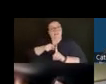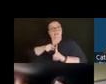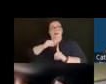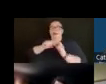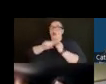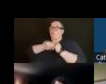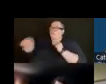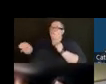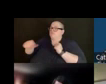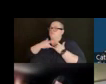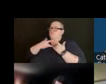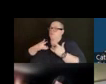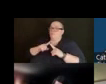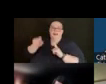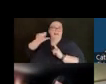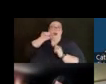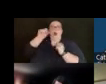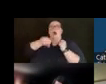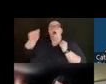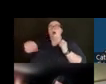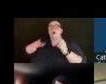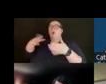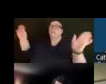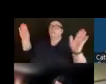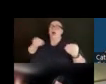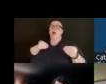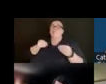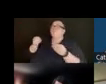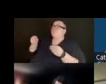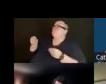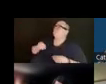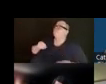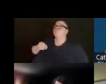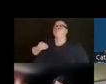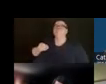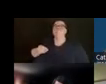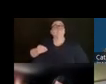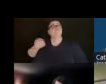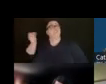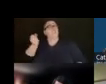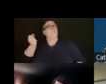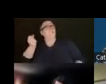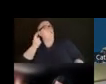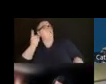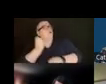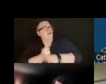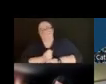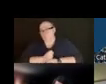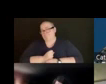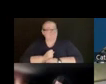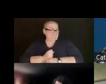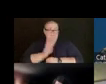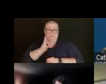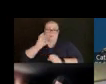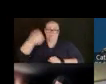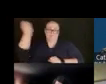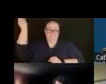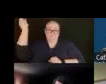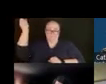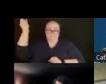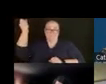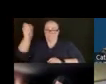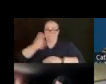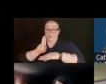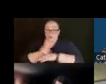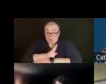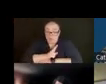is not open-ended. This is not something you could just put in your back pocket and hold on to for 4 years. No, you've got to use